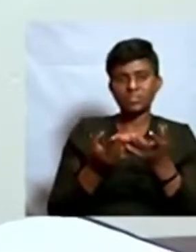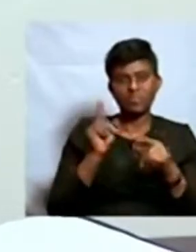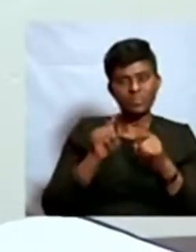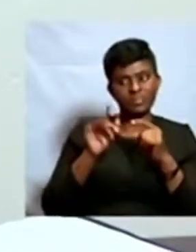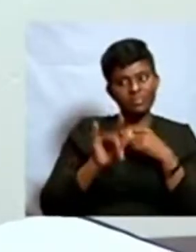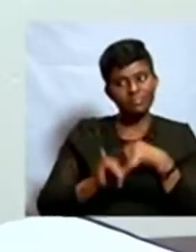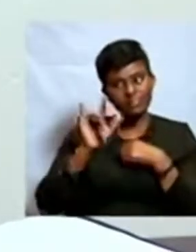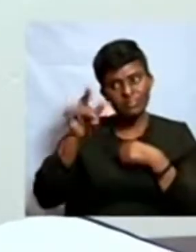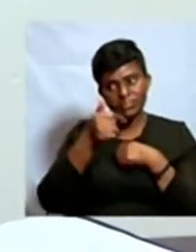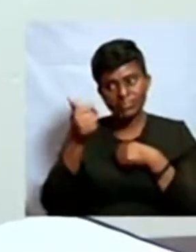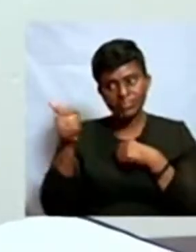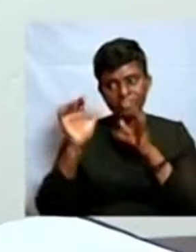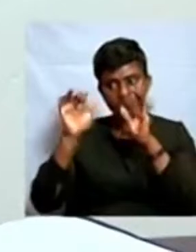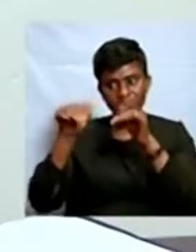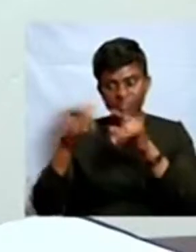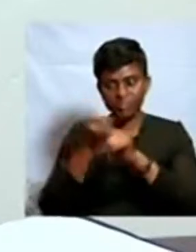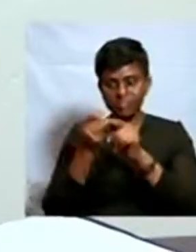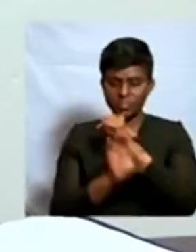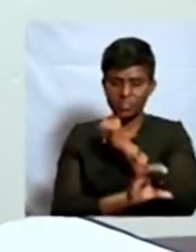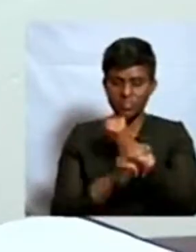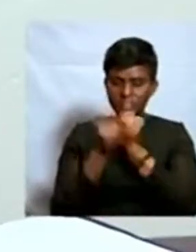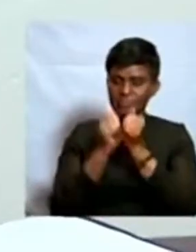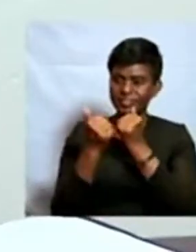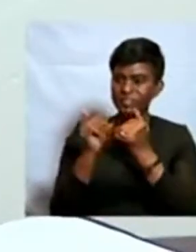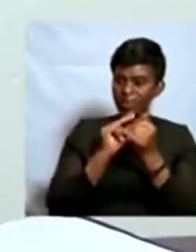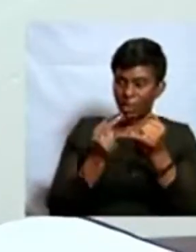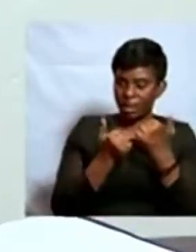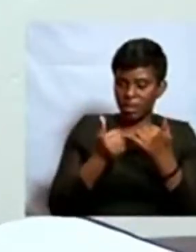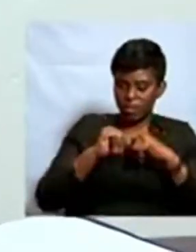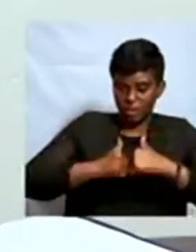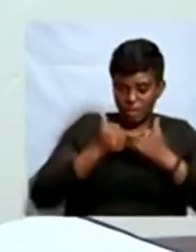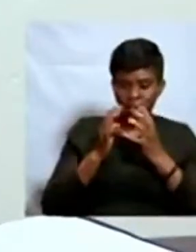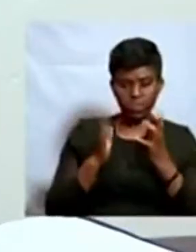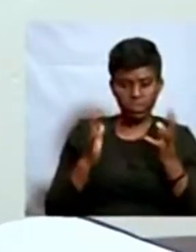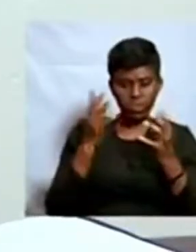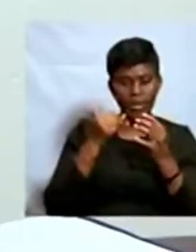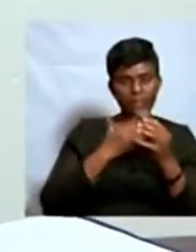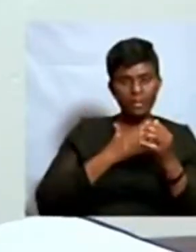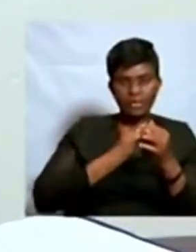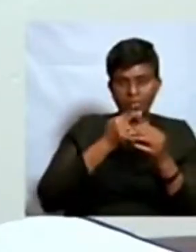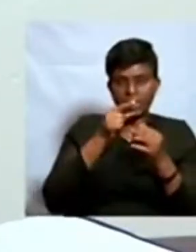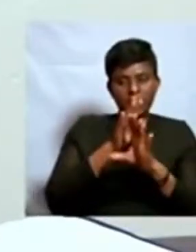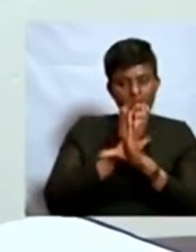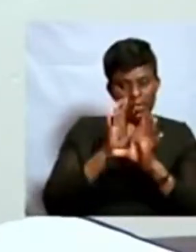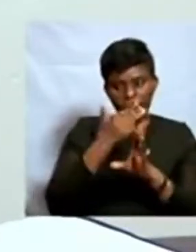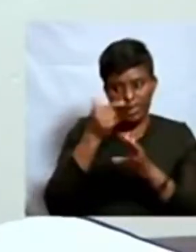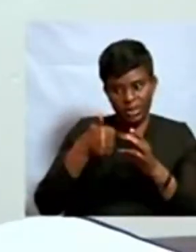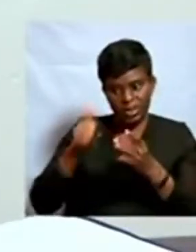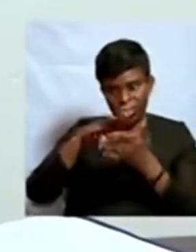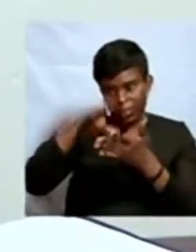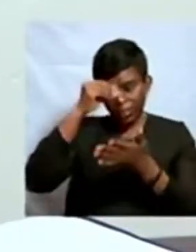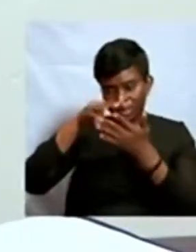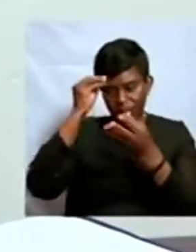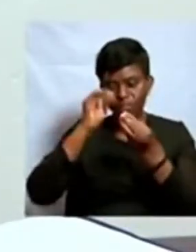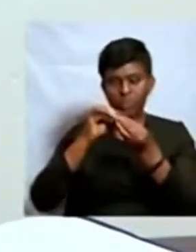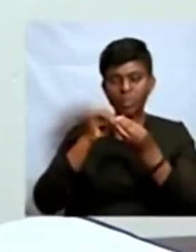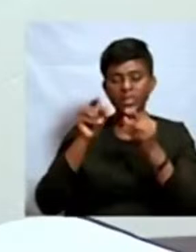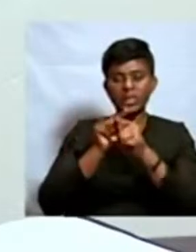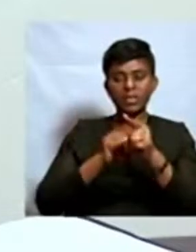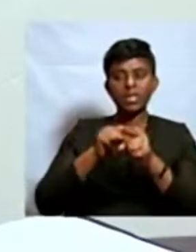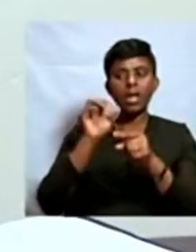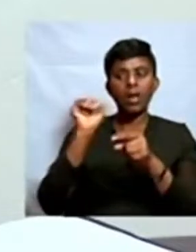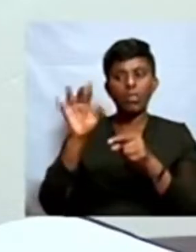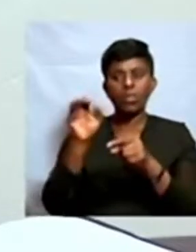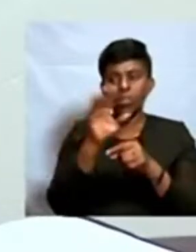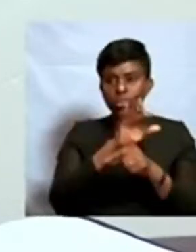get other passengers from the countries. It is us to grow. That is why I'm saying Zambians must learn to